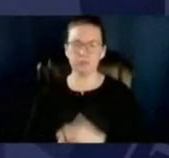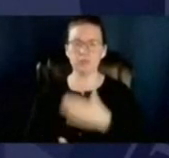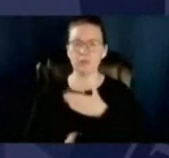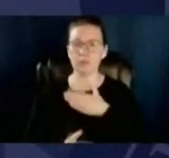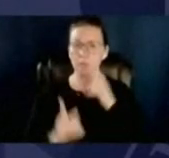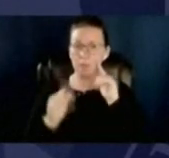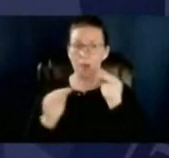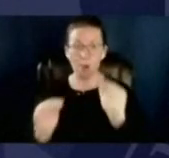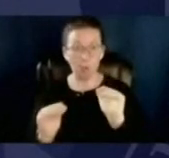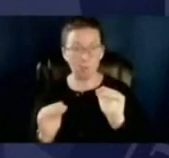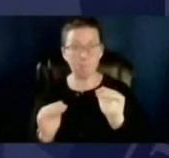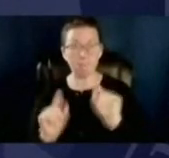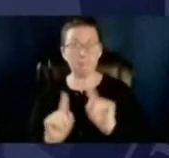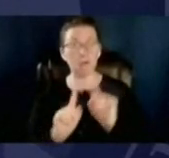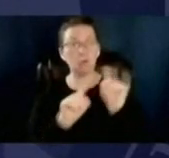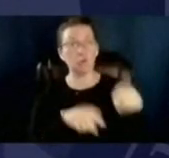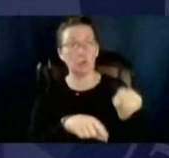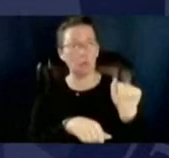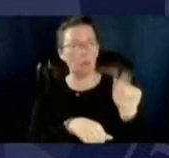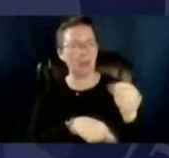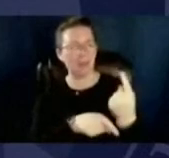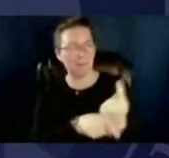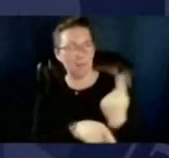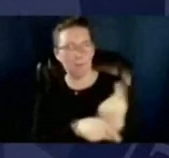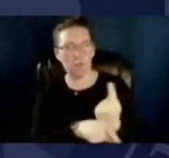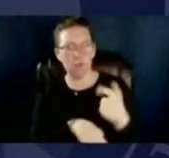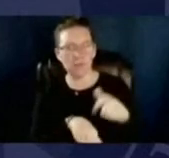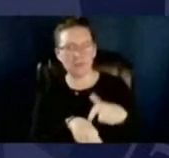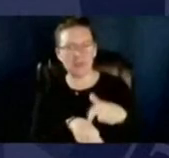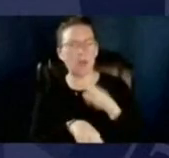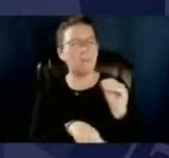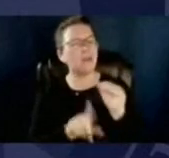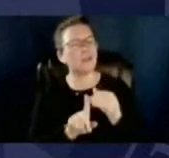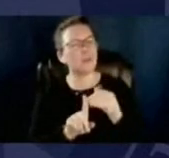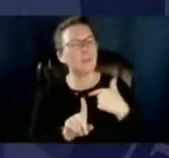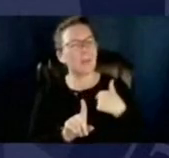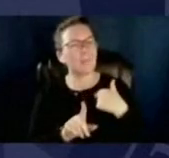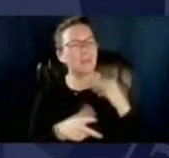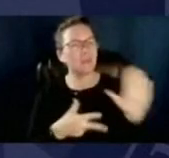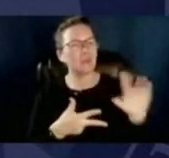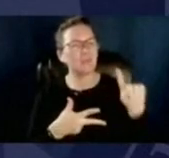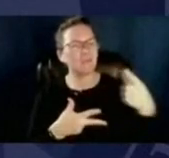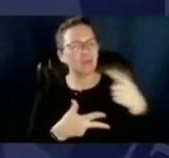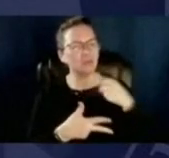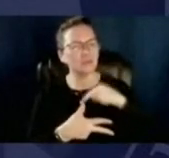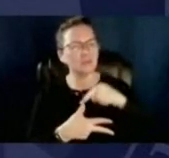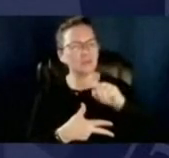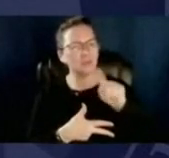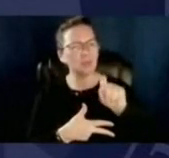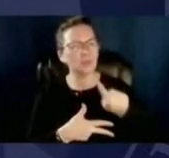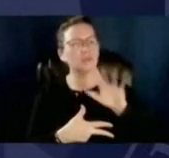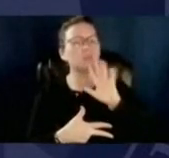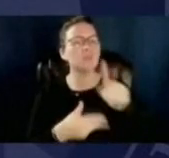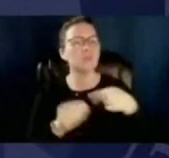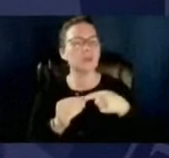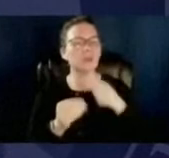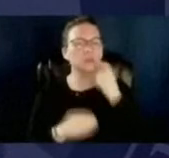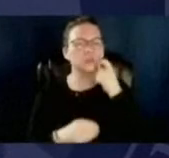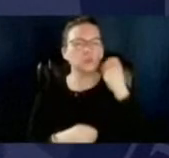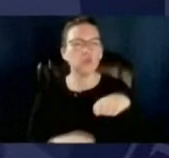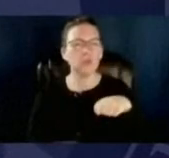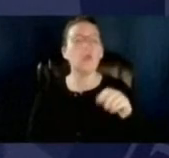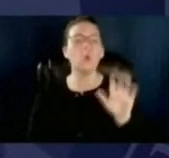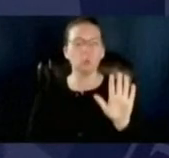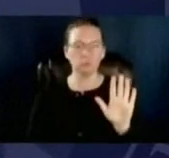the appropriate time. And just remind me, the first part was about Ukraine.